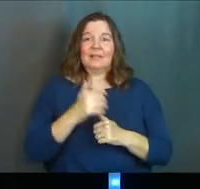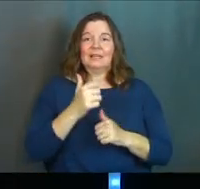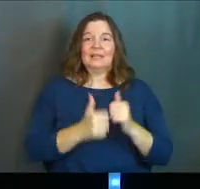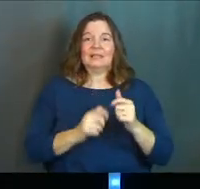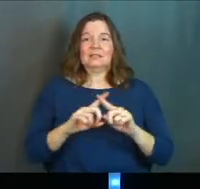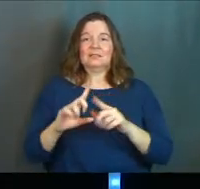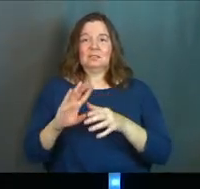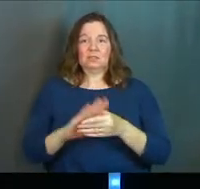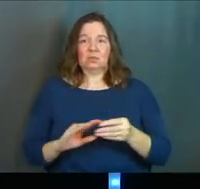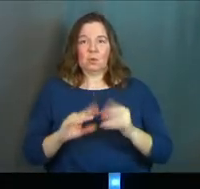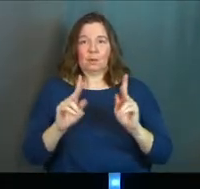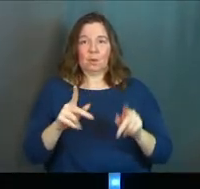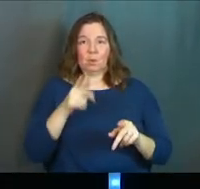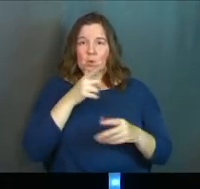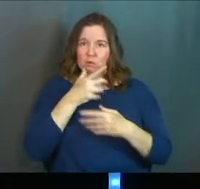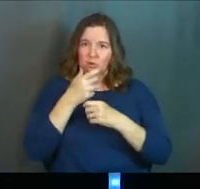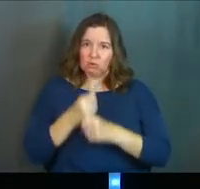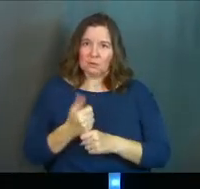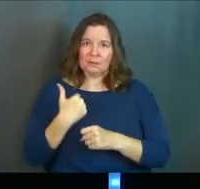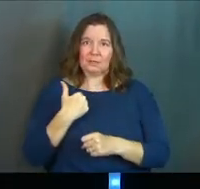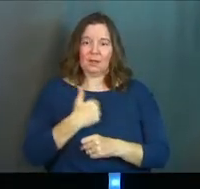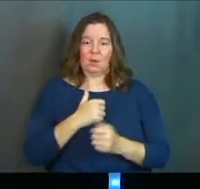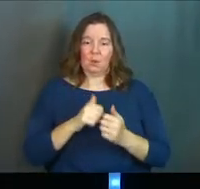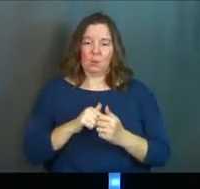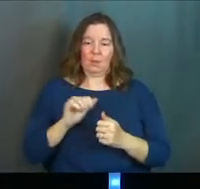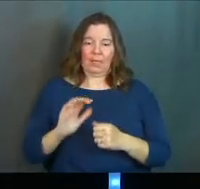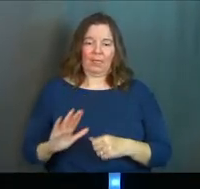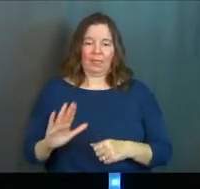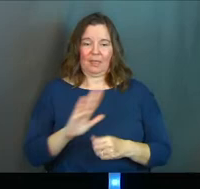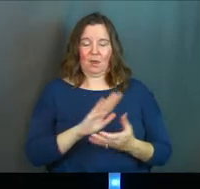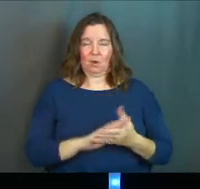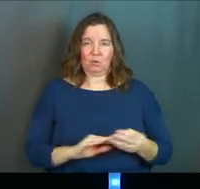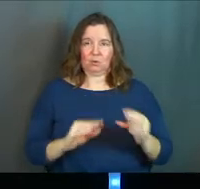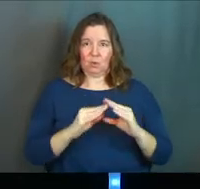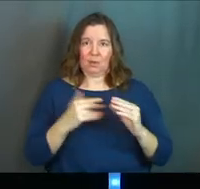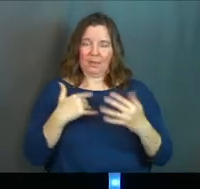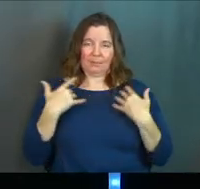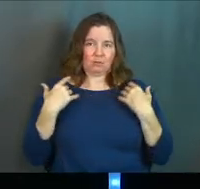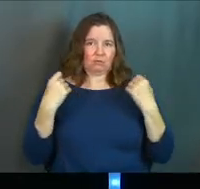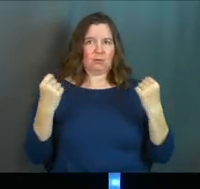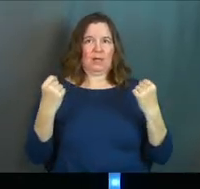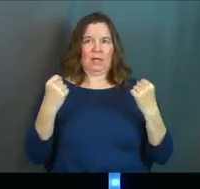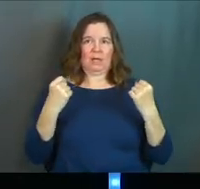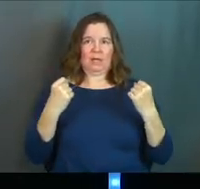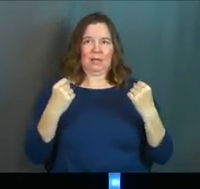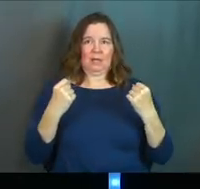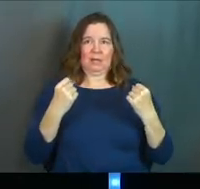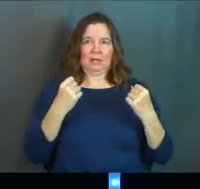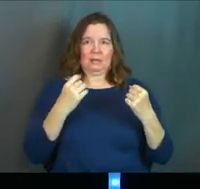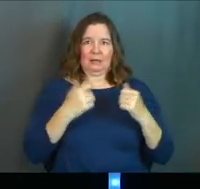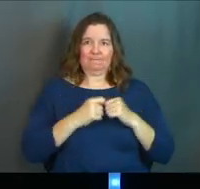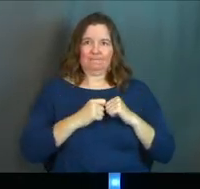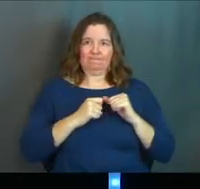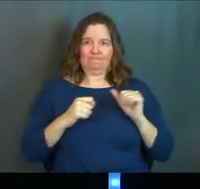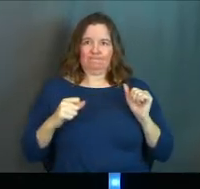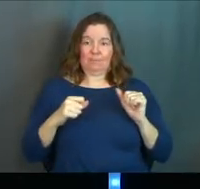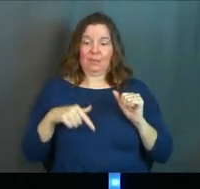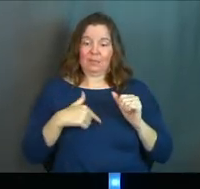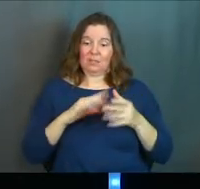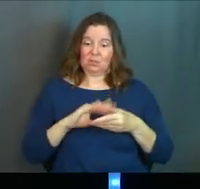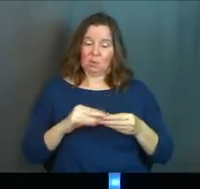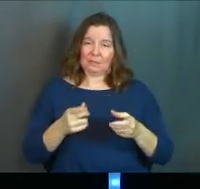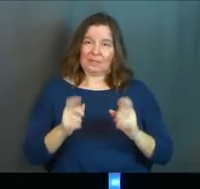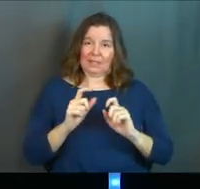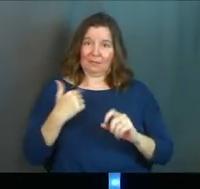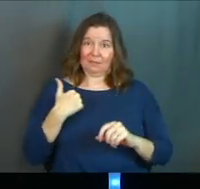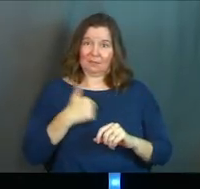Each of these stories is a person who's trusted us with their story. They've been courageous. They've been vulnerable. And these stories are